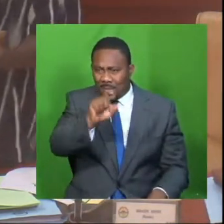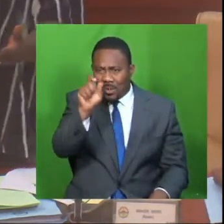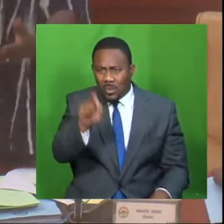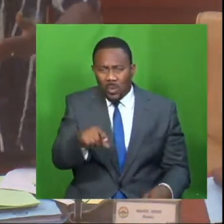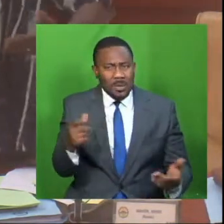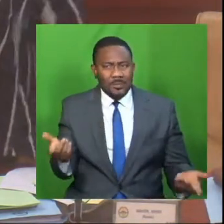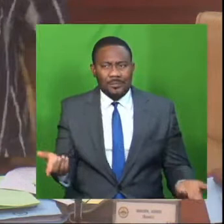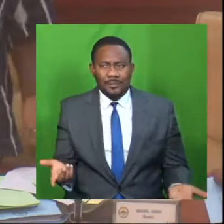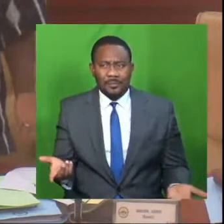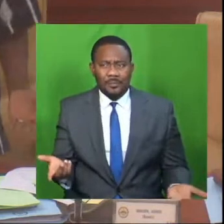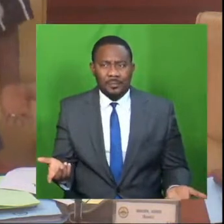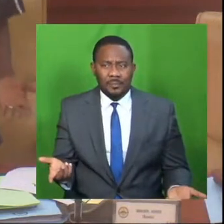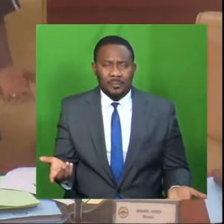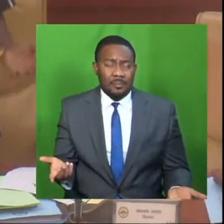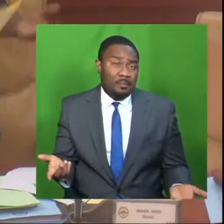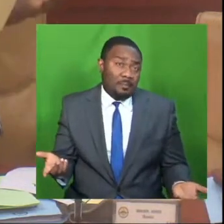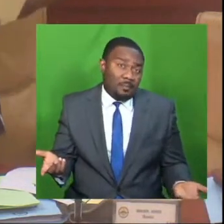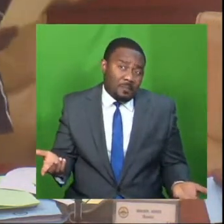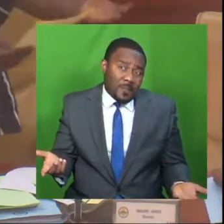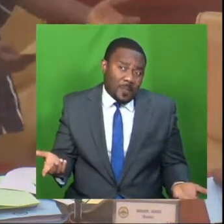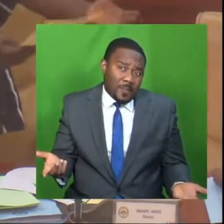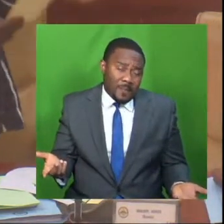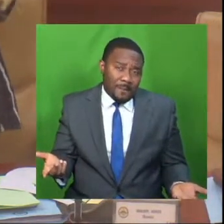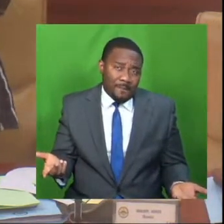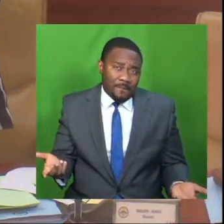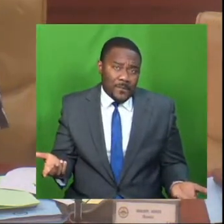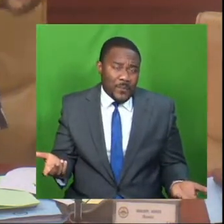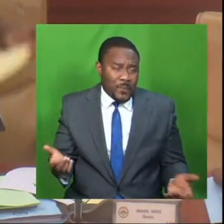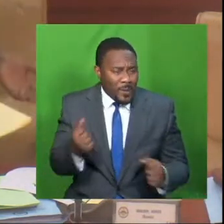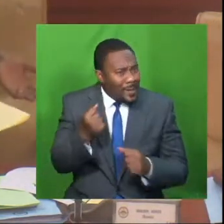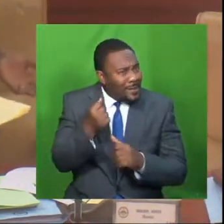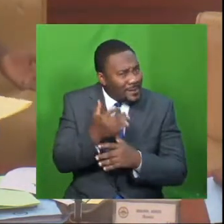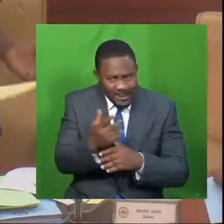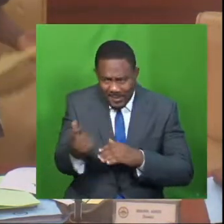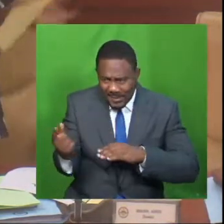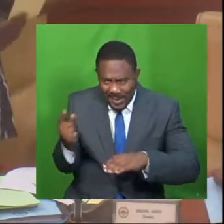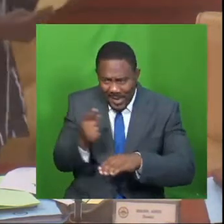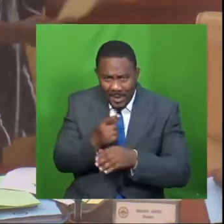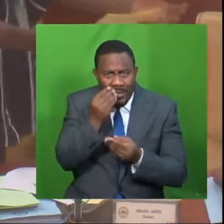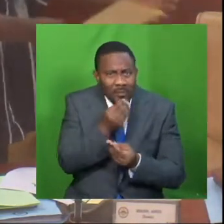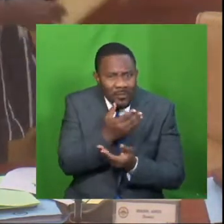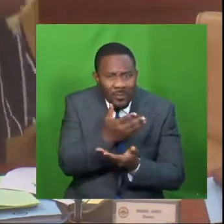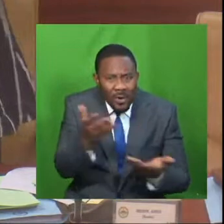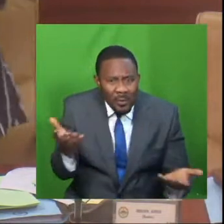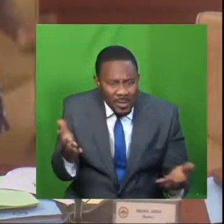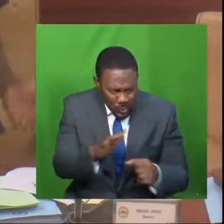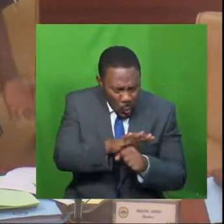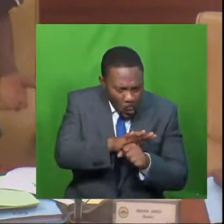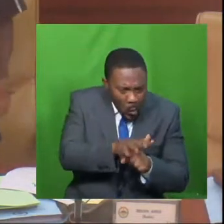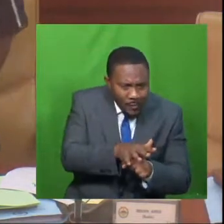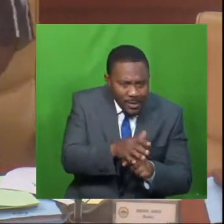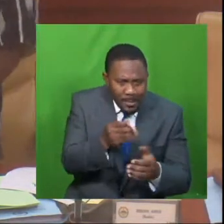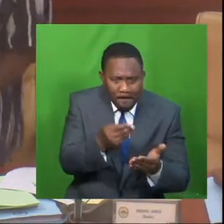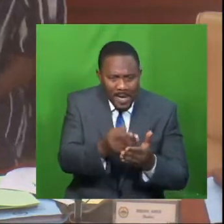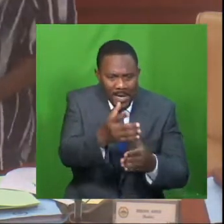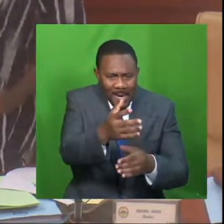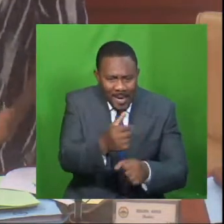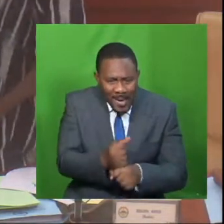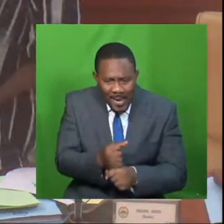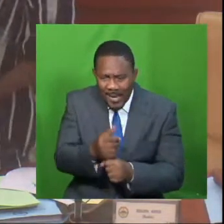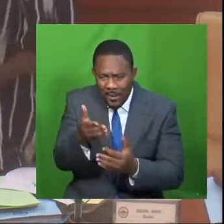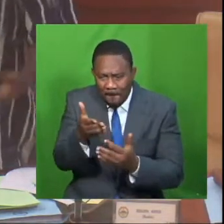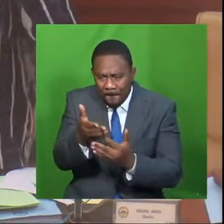an explanation from the leader of government business. I am not aware